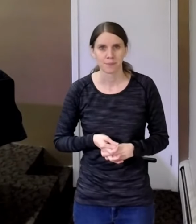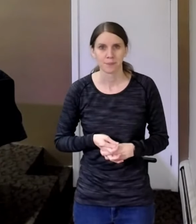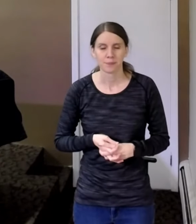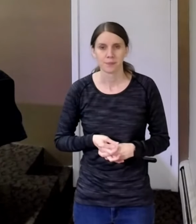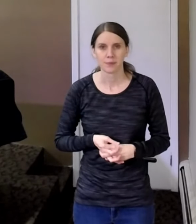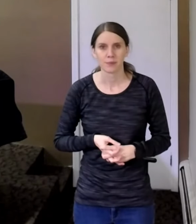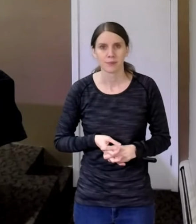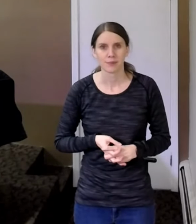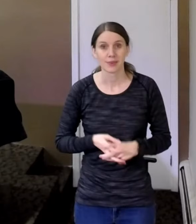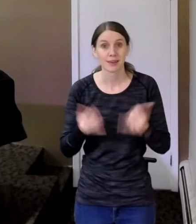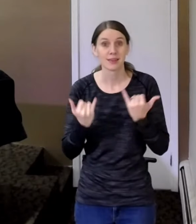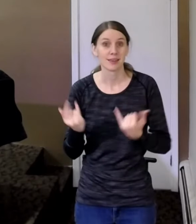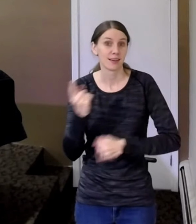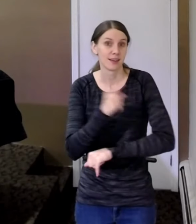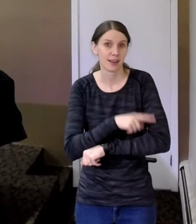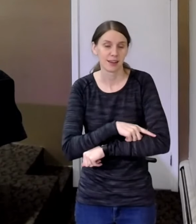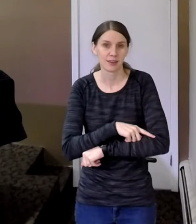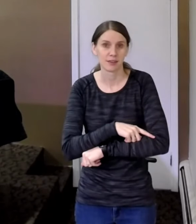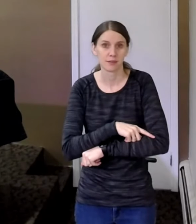Today I would like to